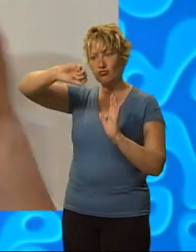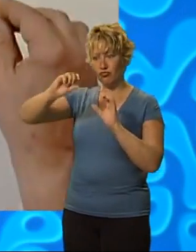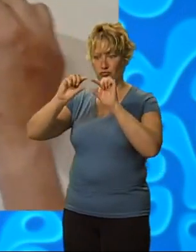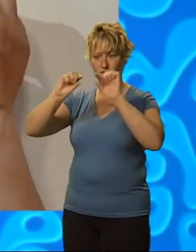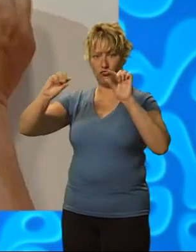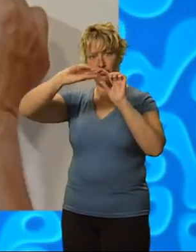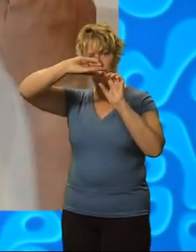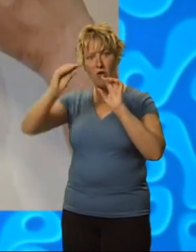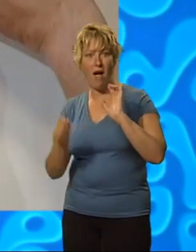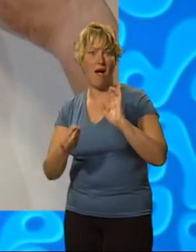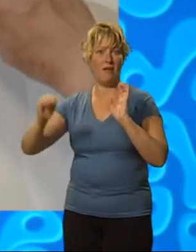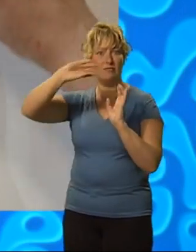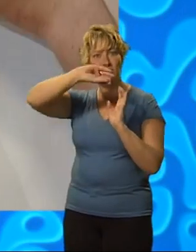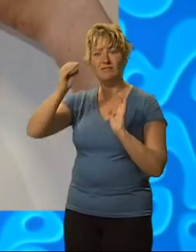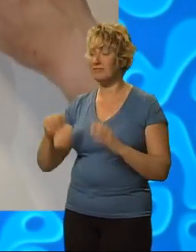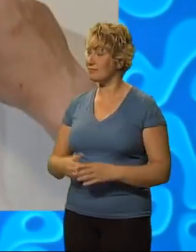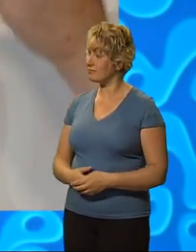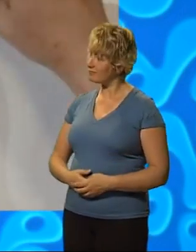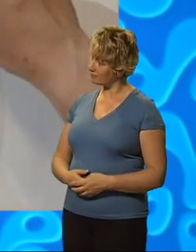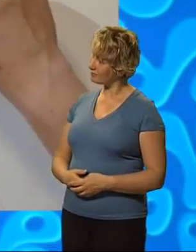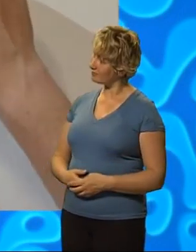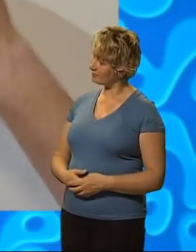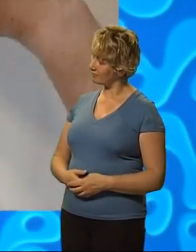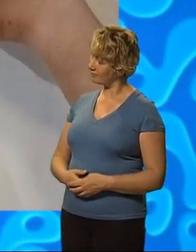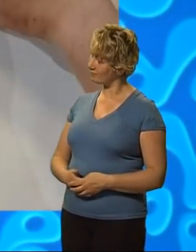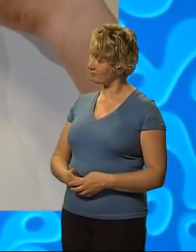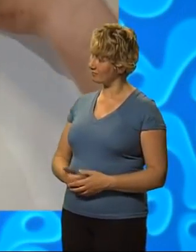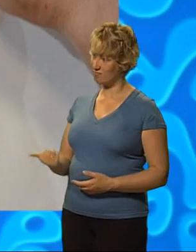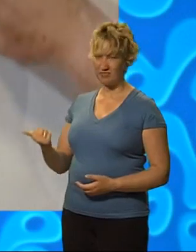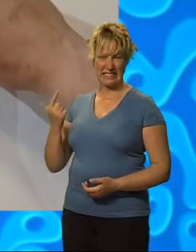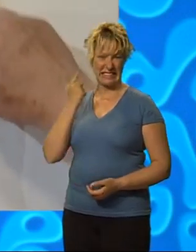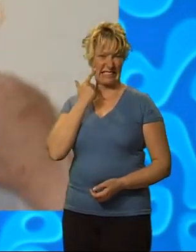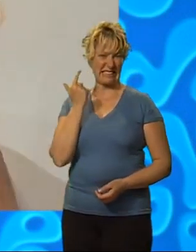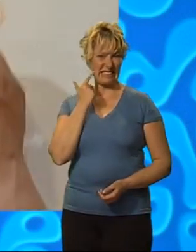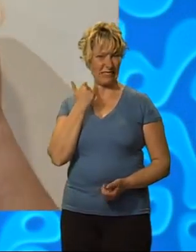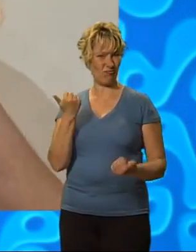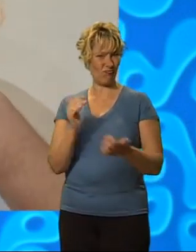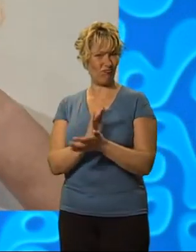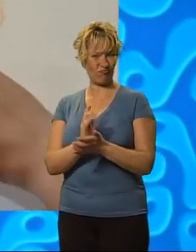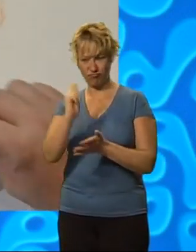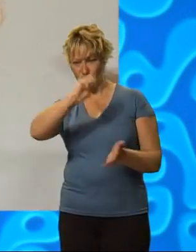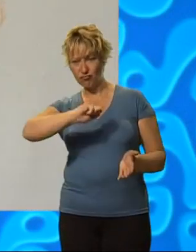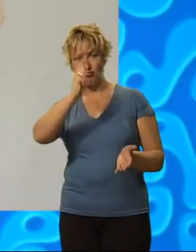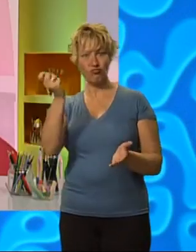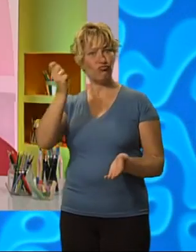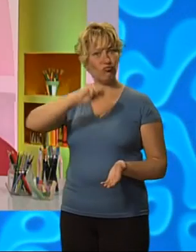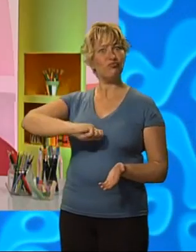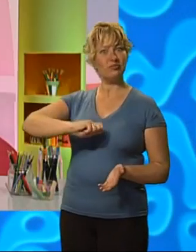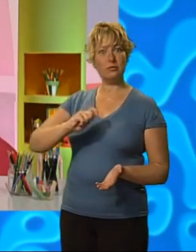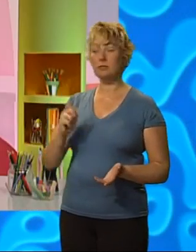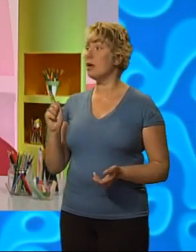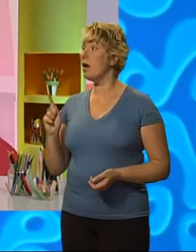chalk. Look at that. Really easy and fun to use, these chalks. And we can